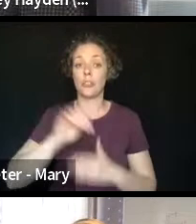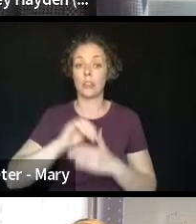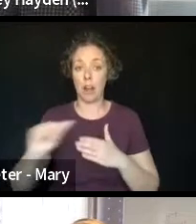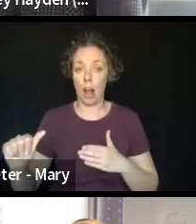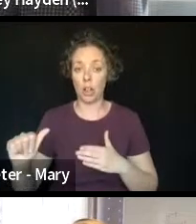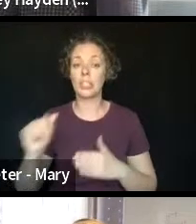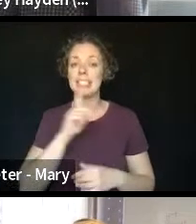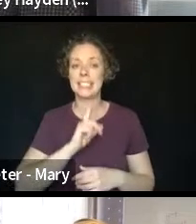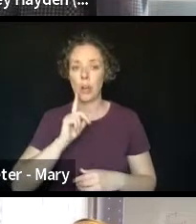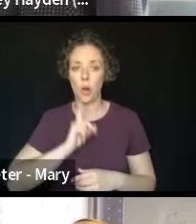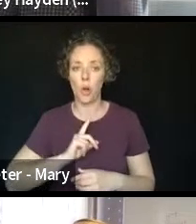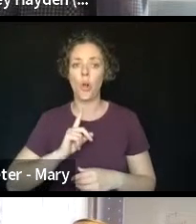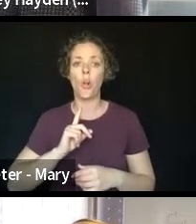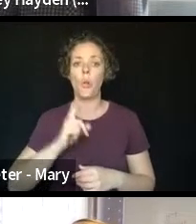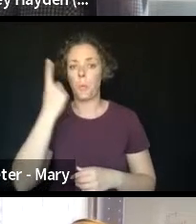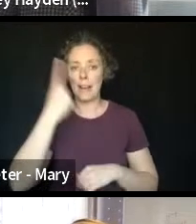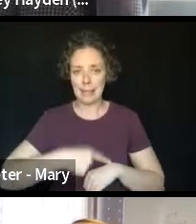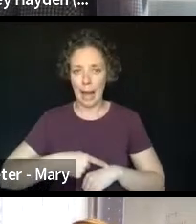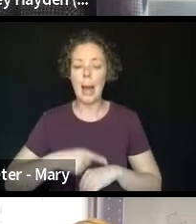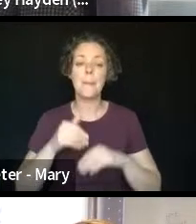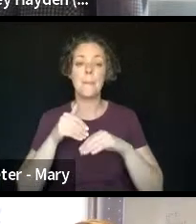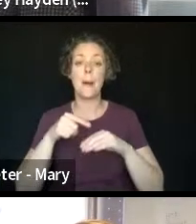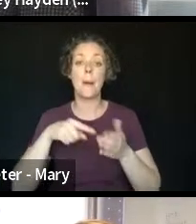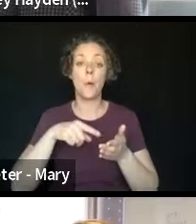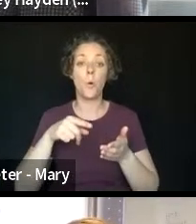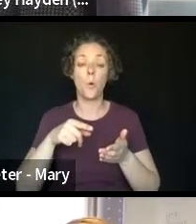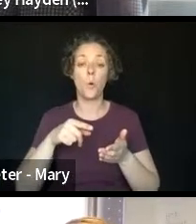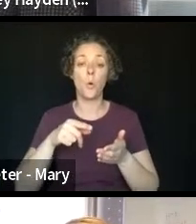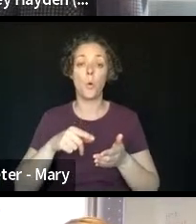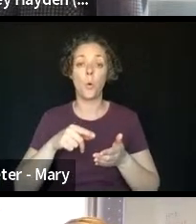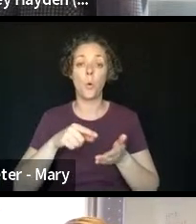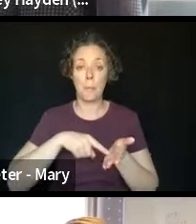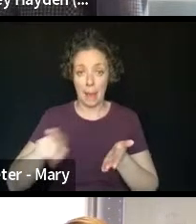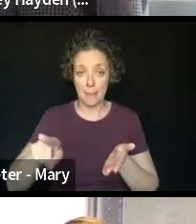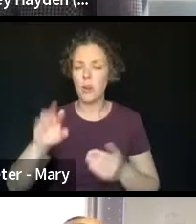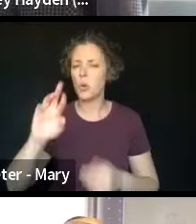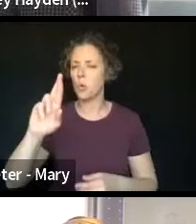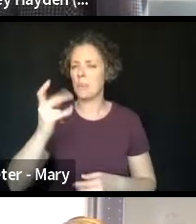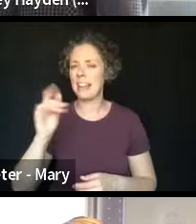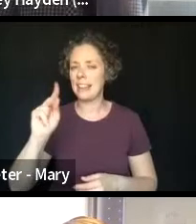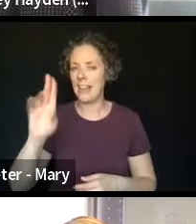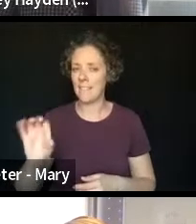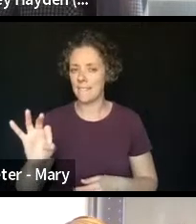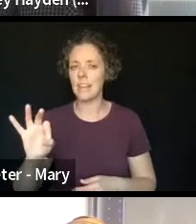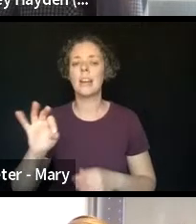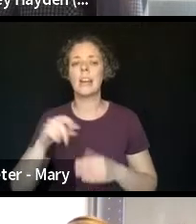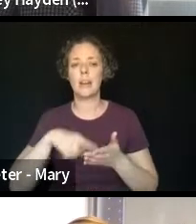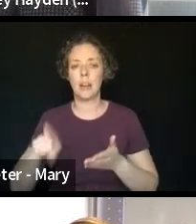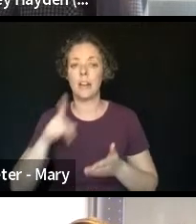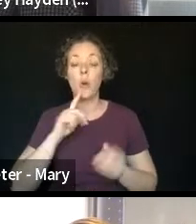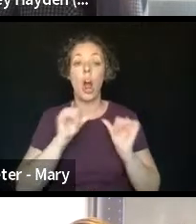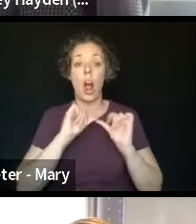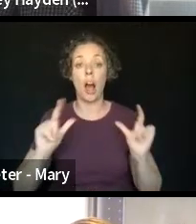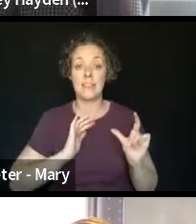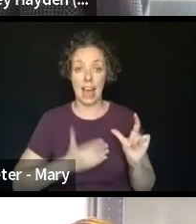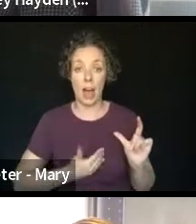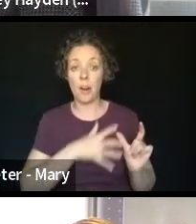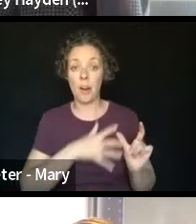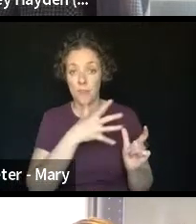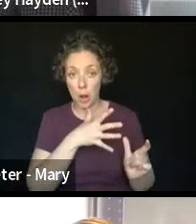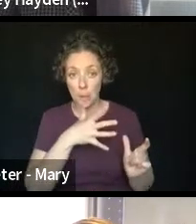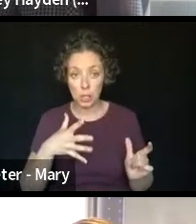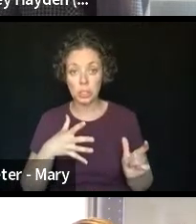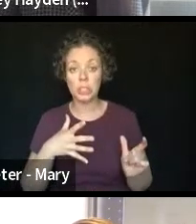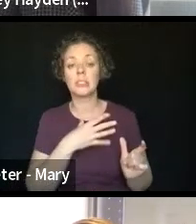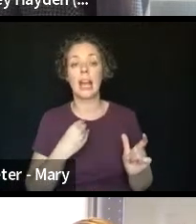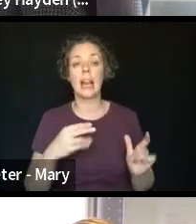single payment relief payment to all of our farmers and our people who worked in